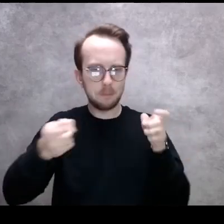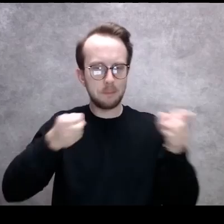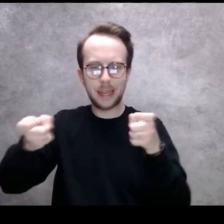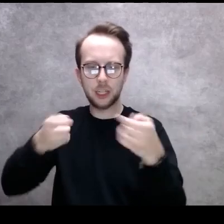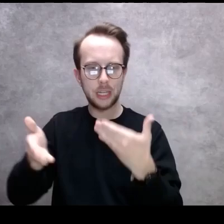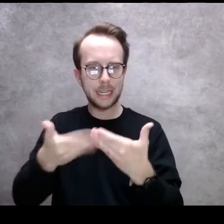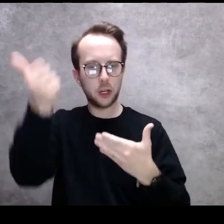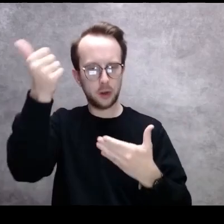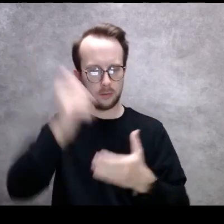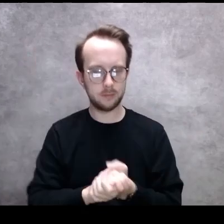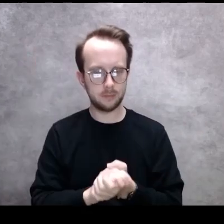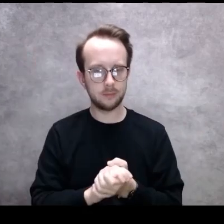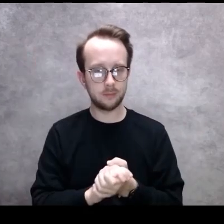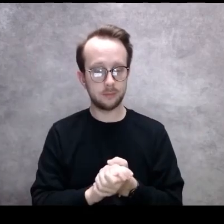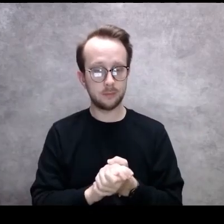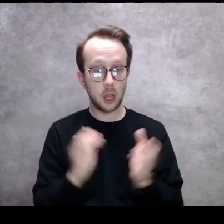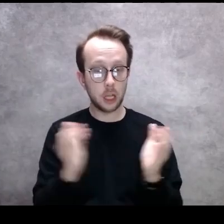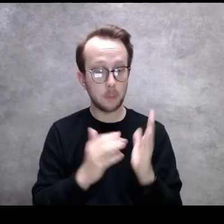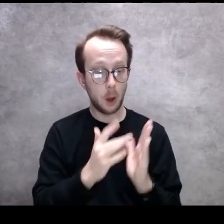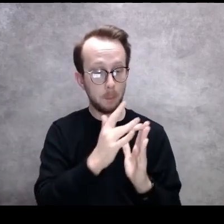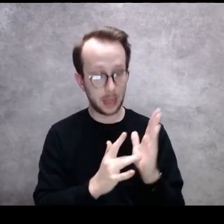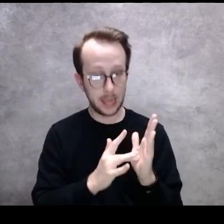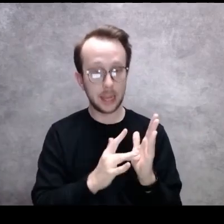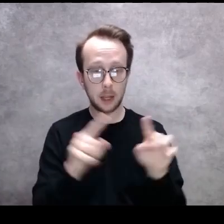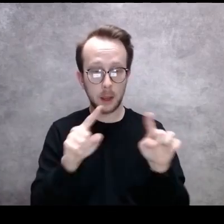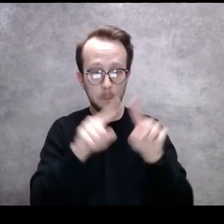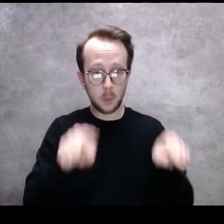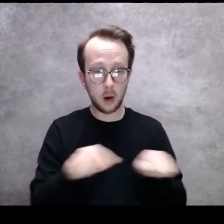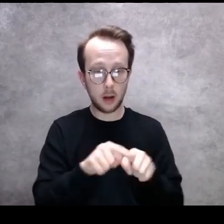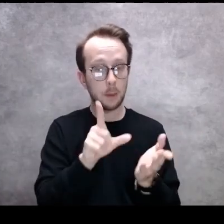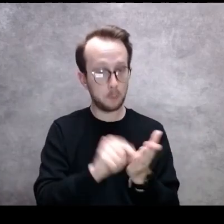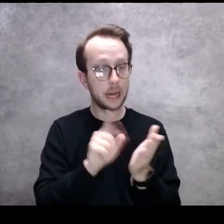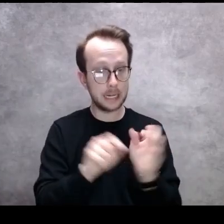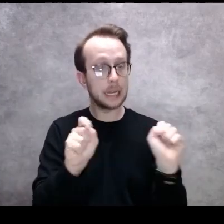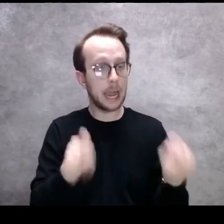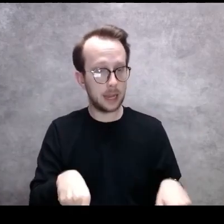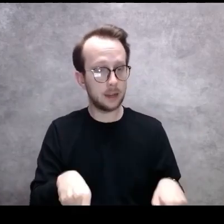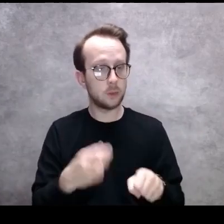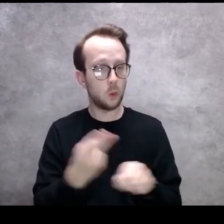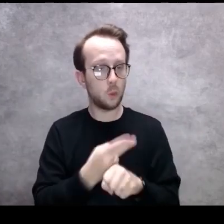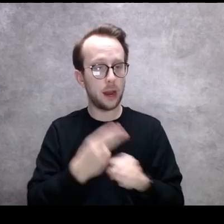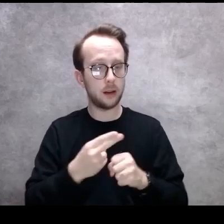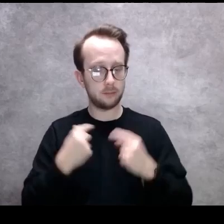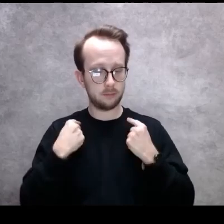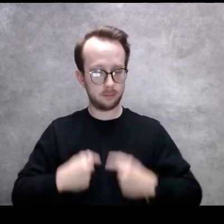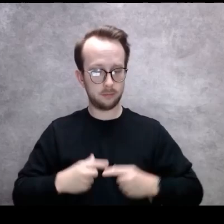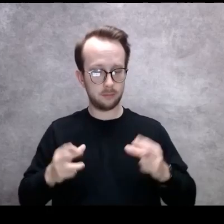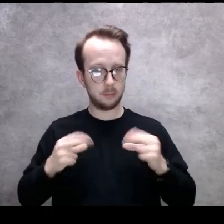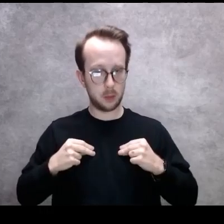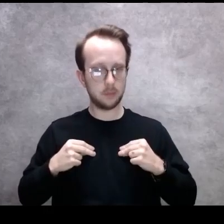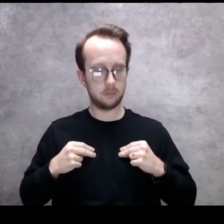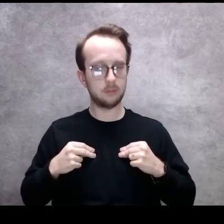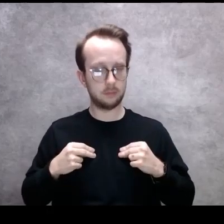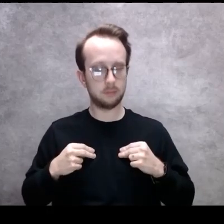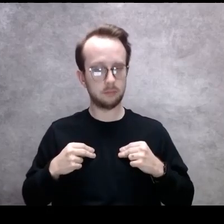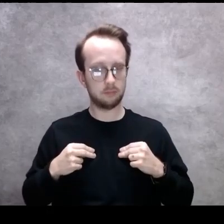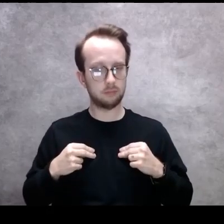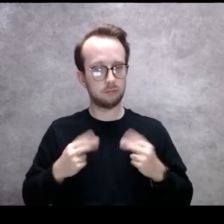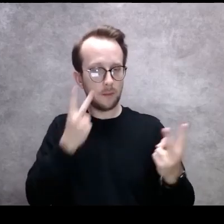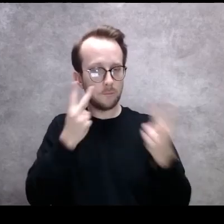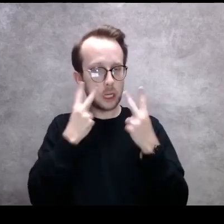small blank first-then board can be printed and worn on a lanyard as part of a ring of visual cues to give staff